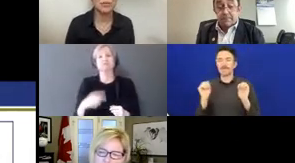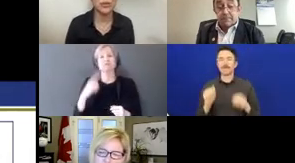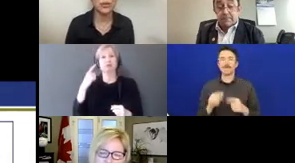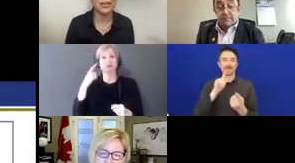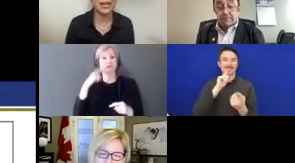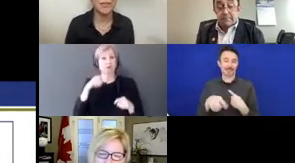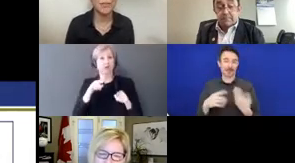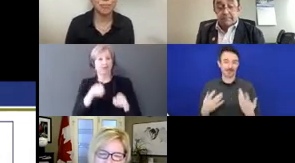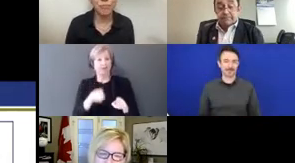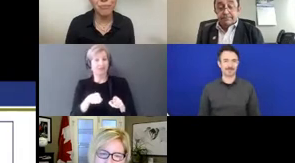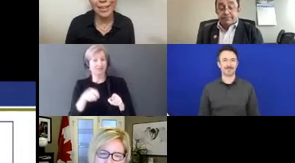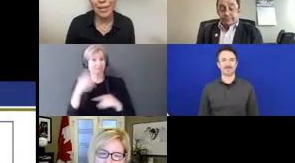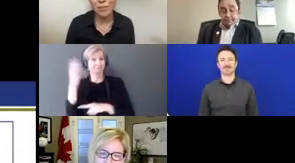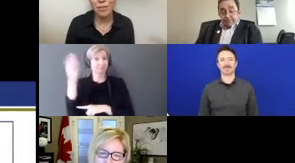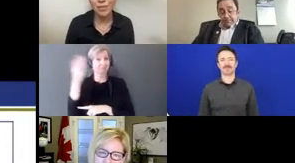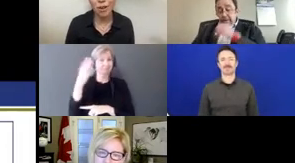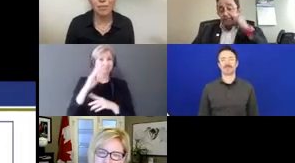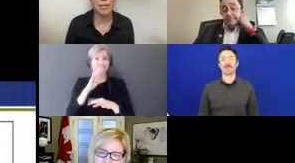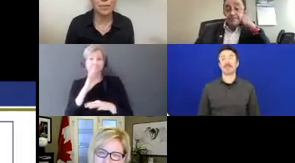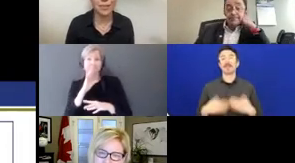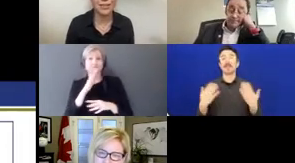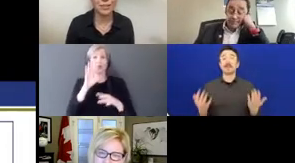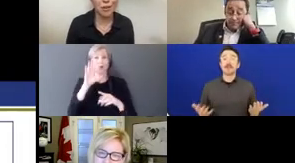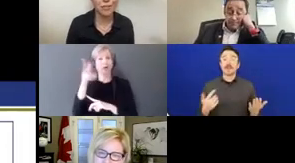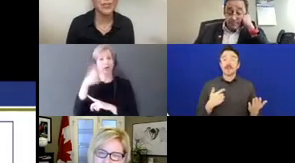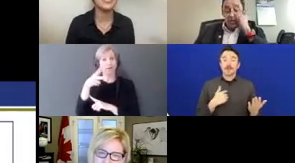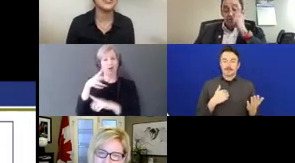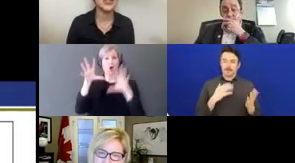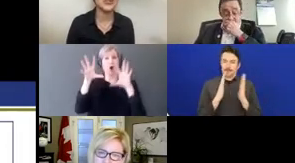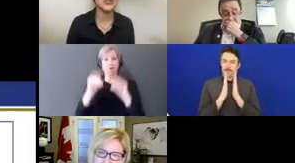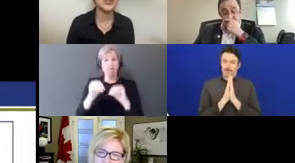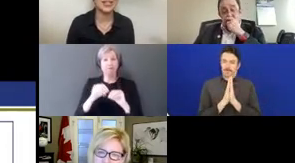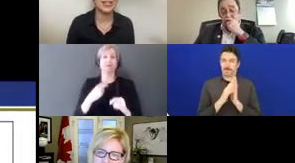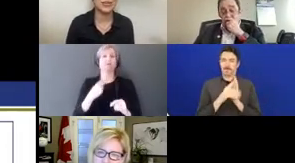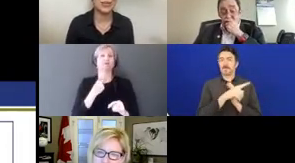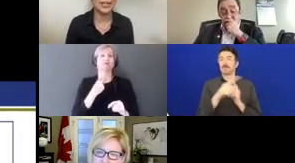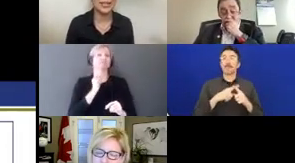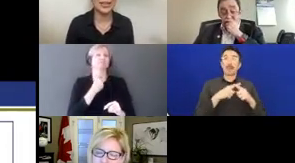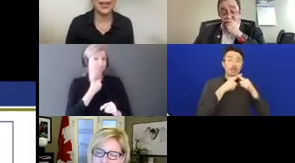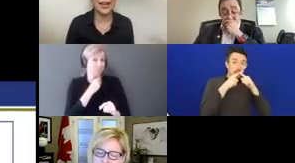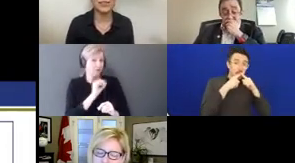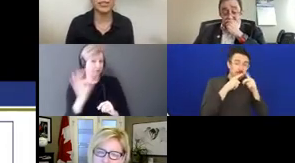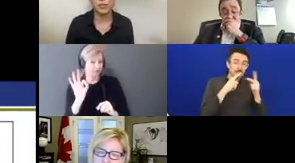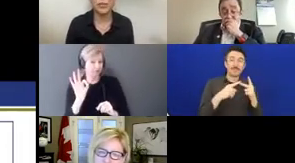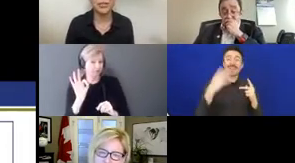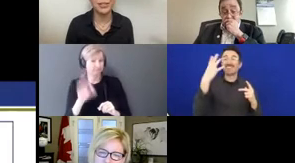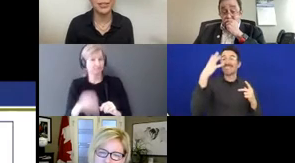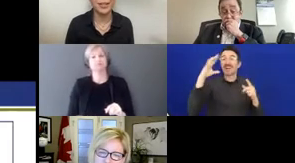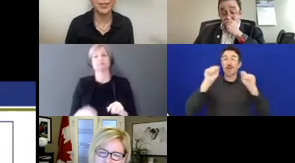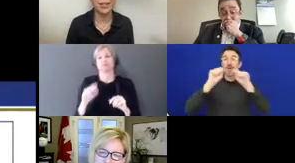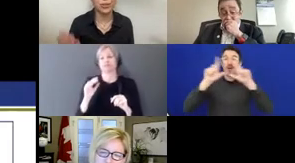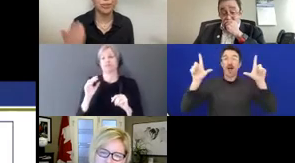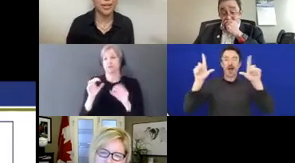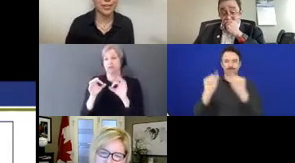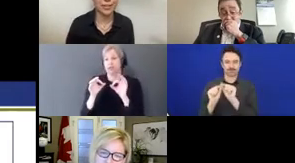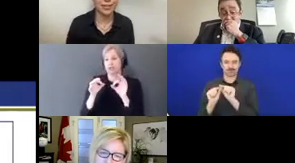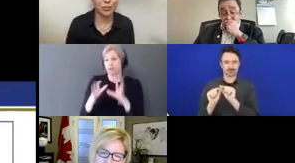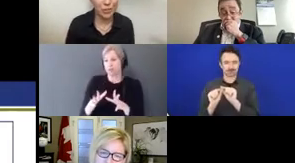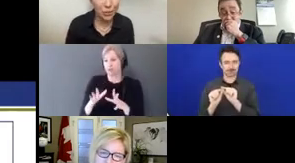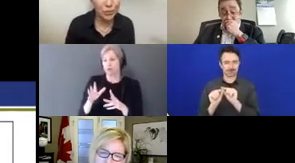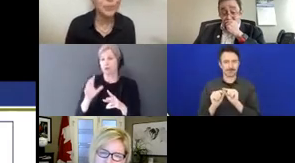keep your cameras off and mics off so that we can have the interpreters on the